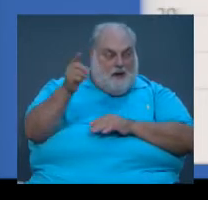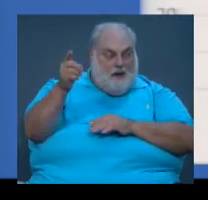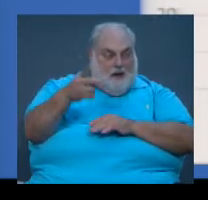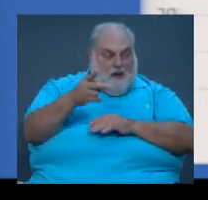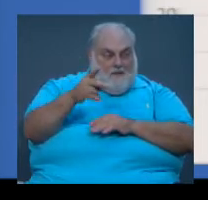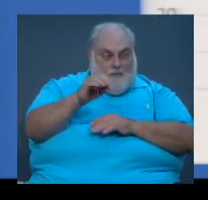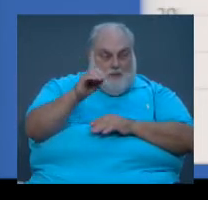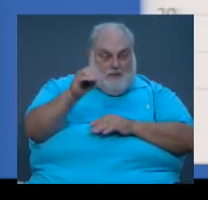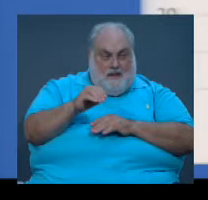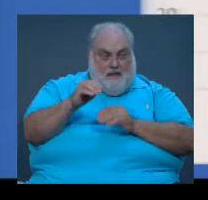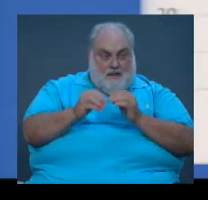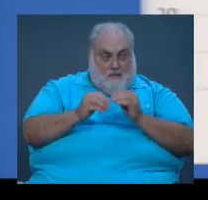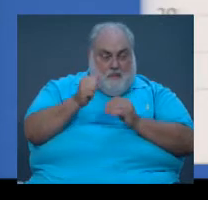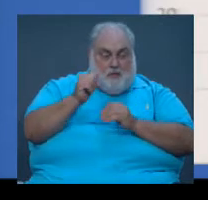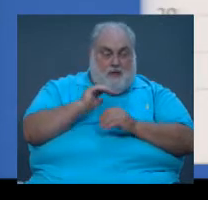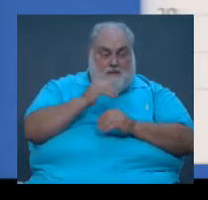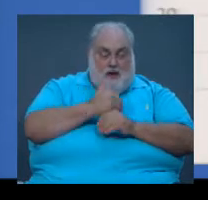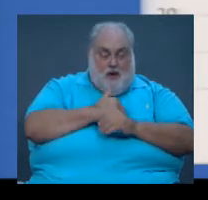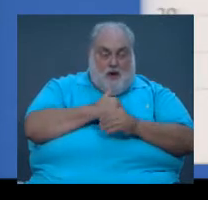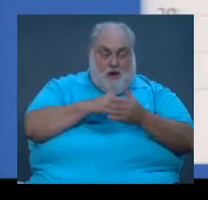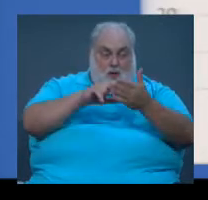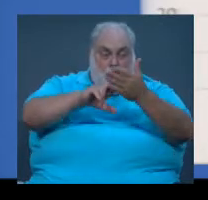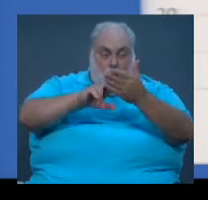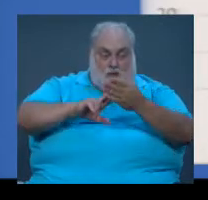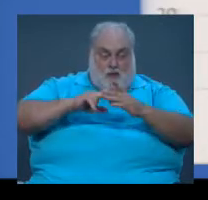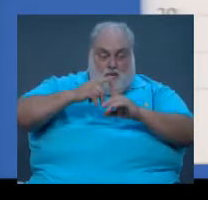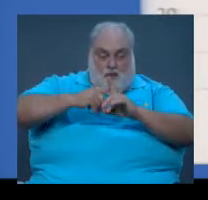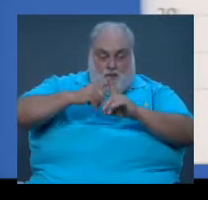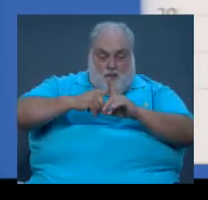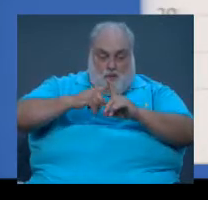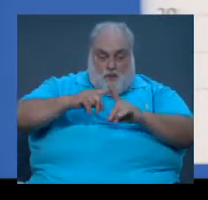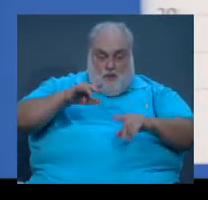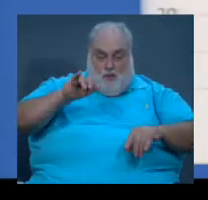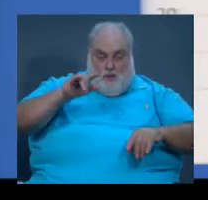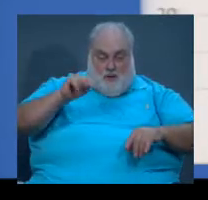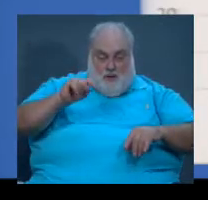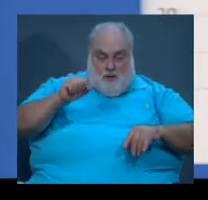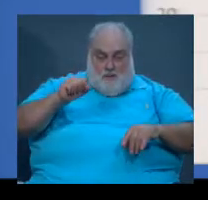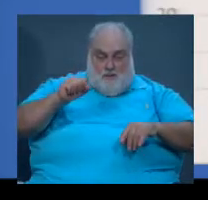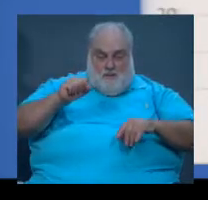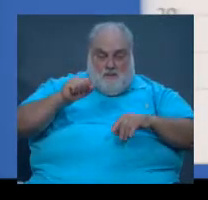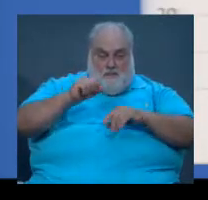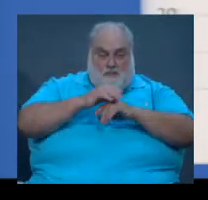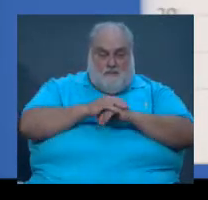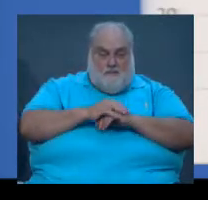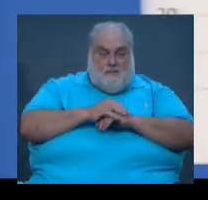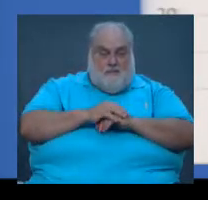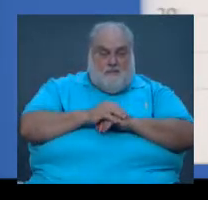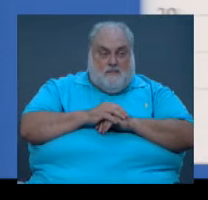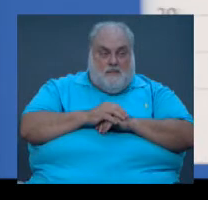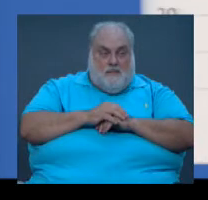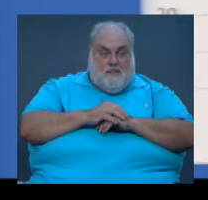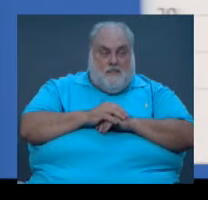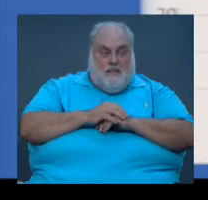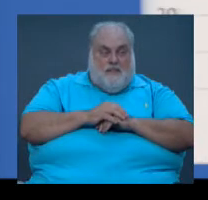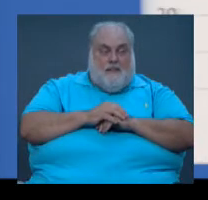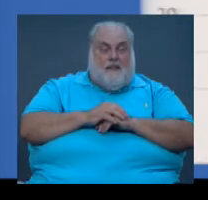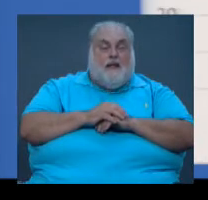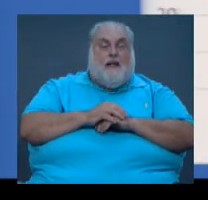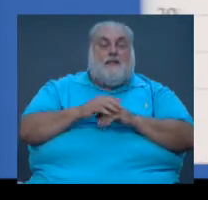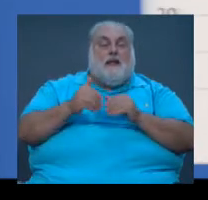That's where most of our registered rental units. And then the next category of folks that are smaller, 10 units or less,